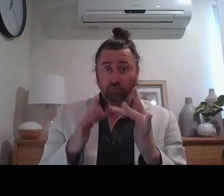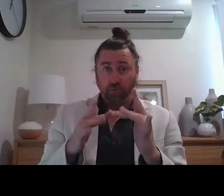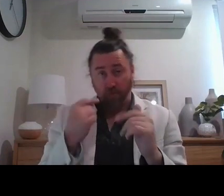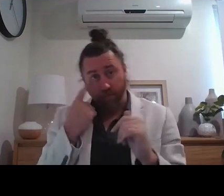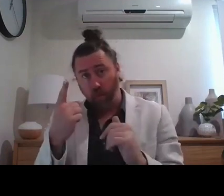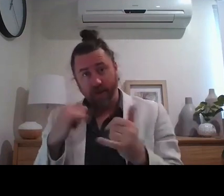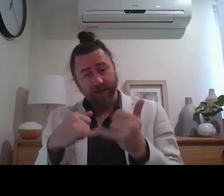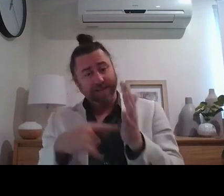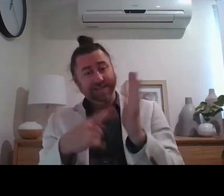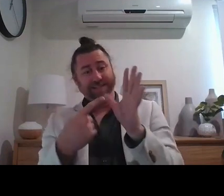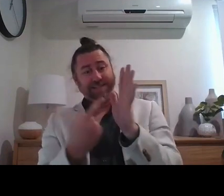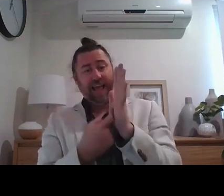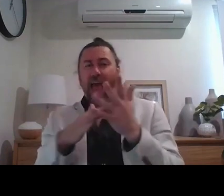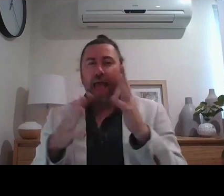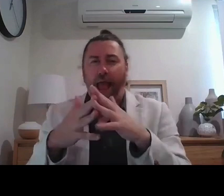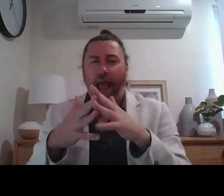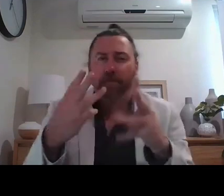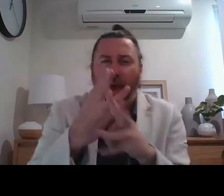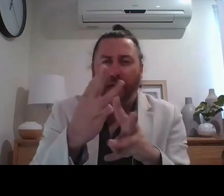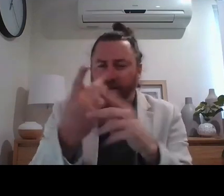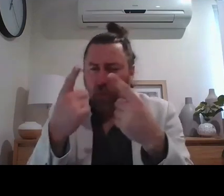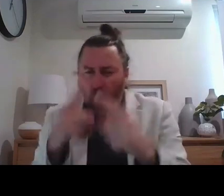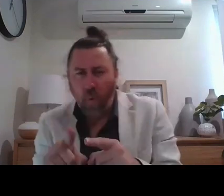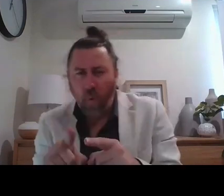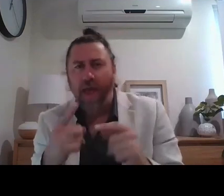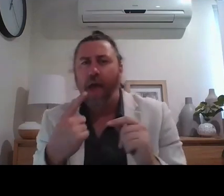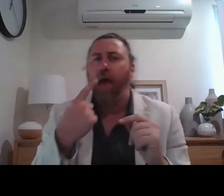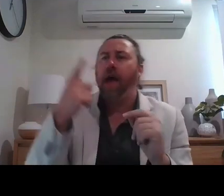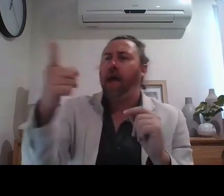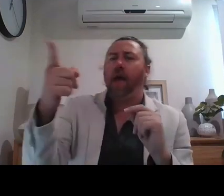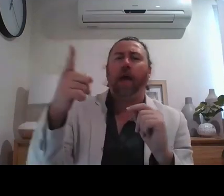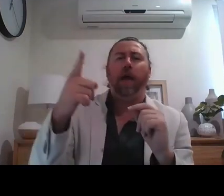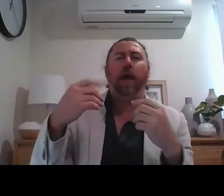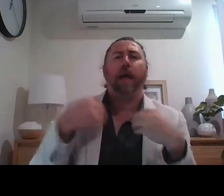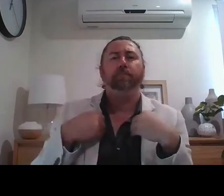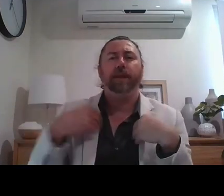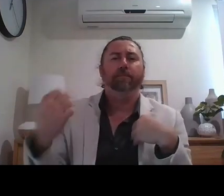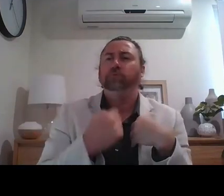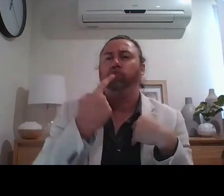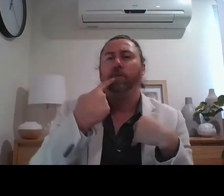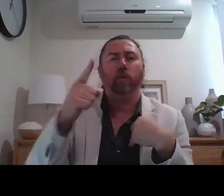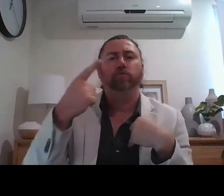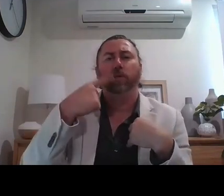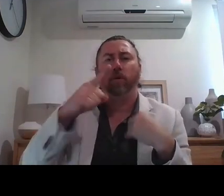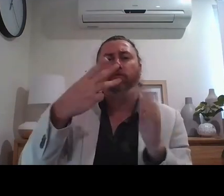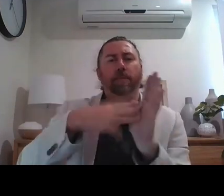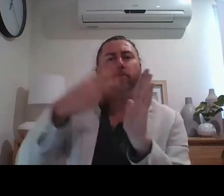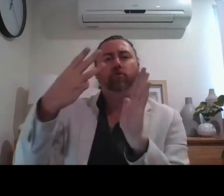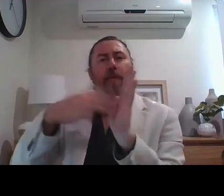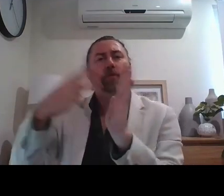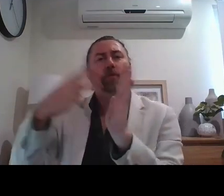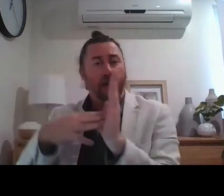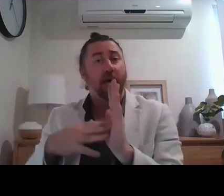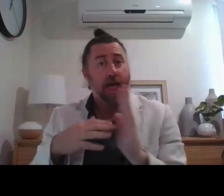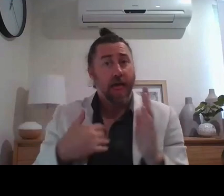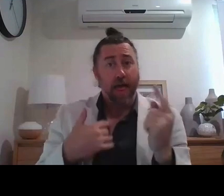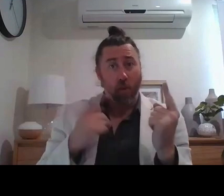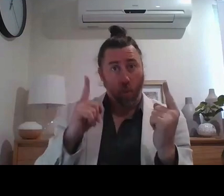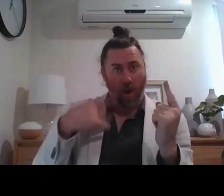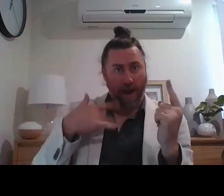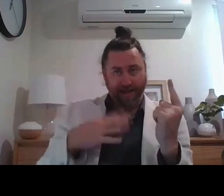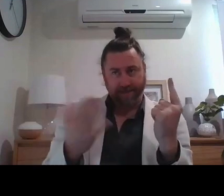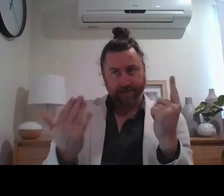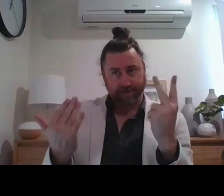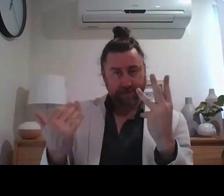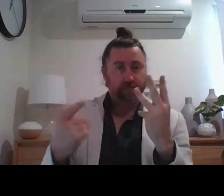rating algorithms and reporting requirements, and it builds on effectively what you've heard in today's webinar. So if